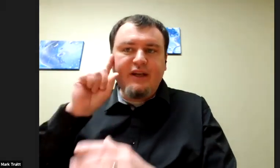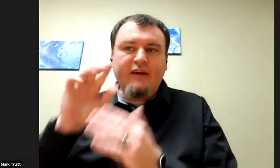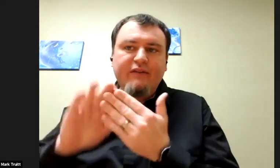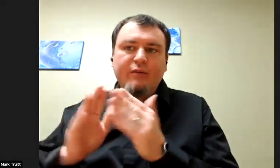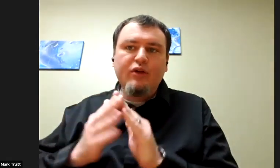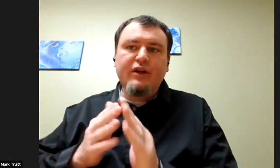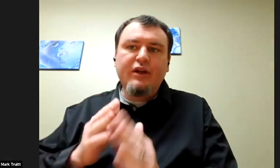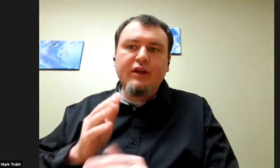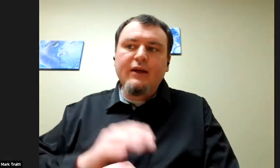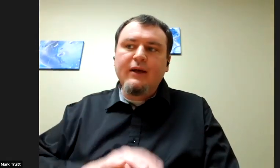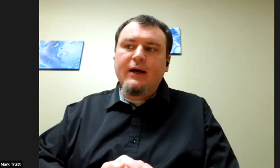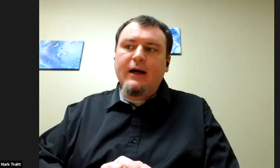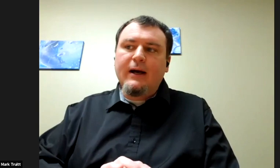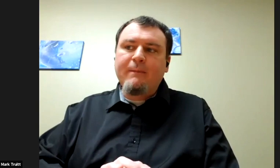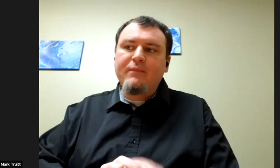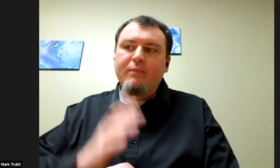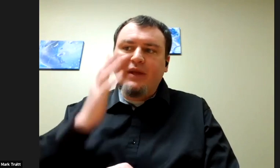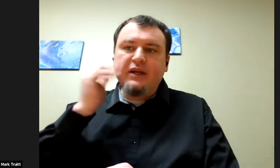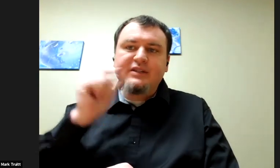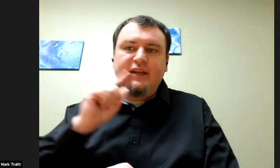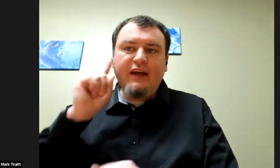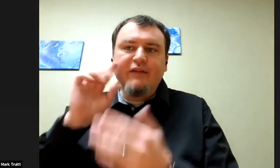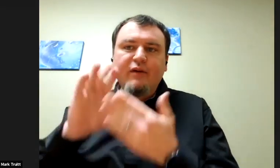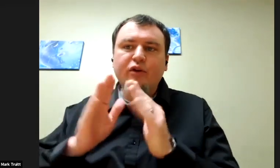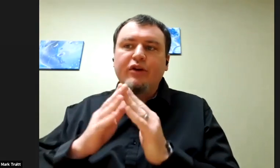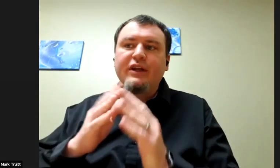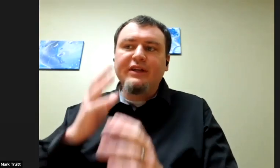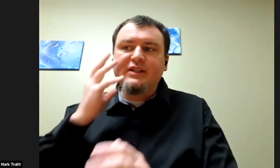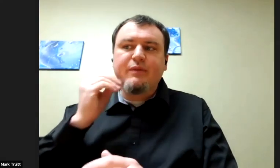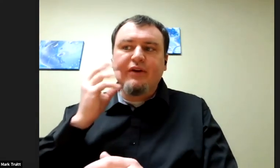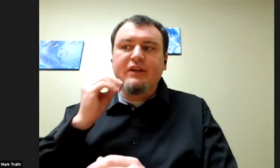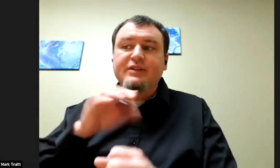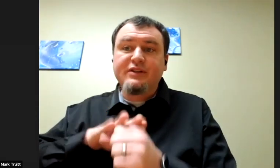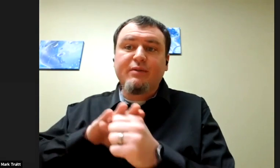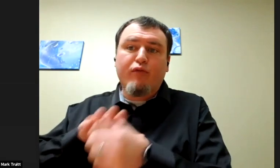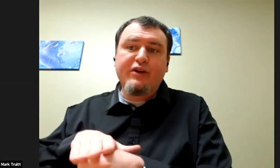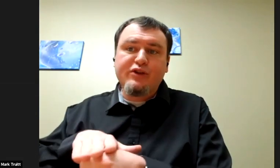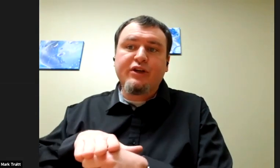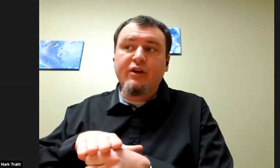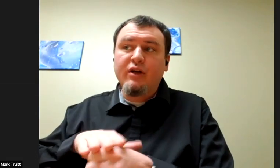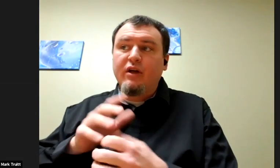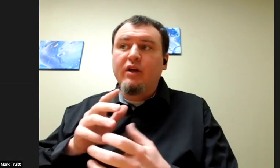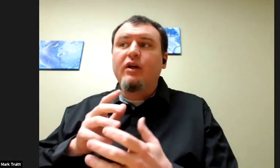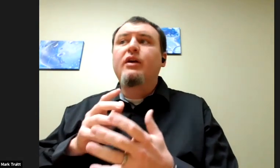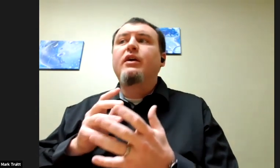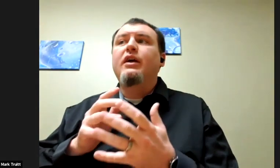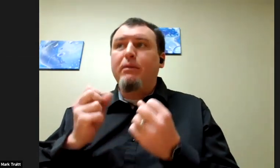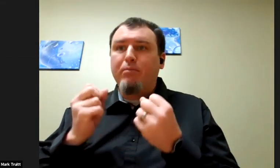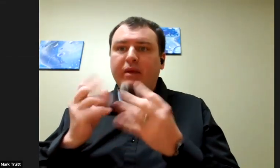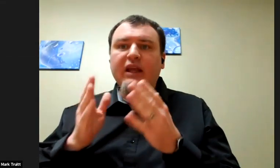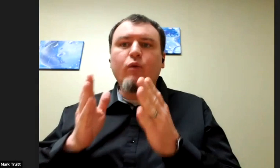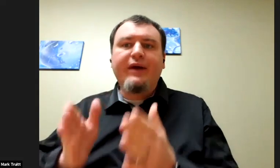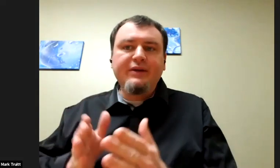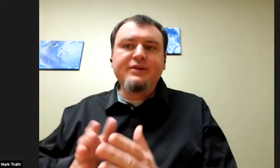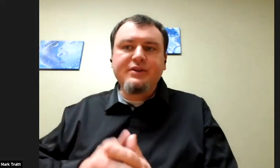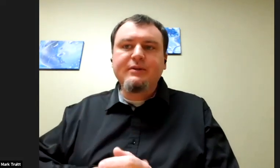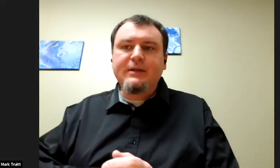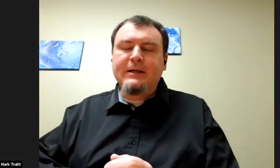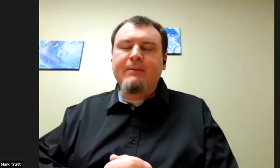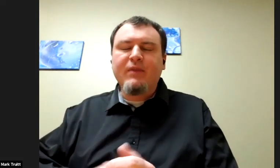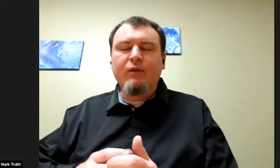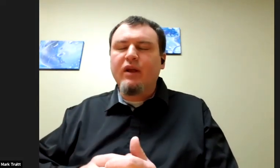Underemphasized is the deaf community, because the deaf community experiences oppression in many